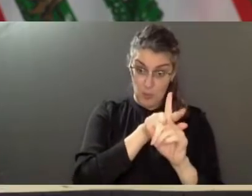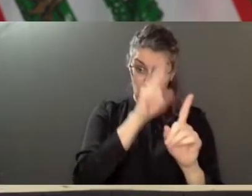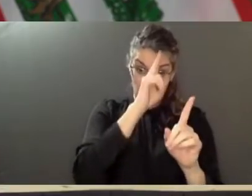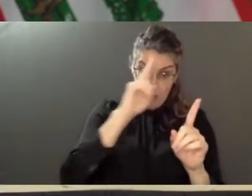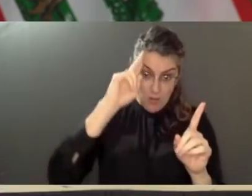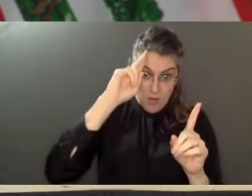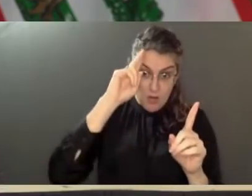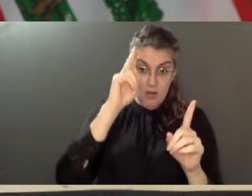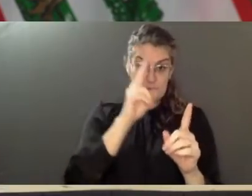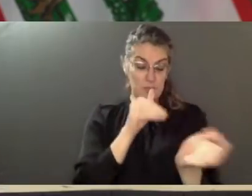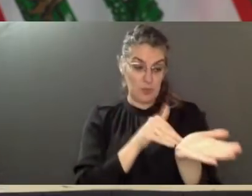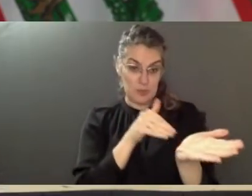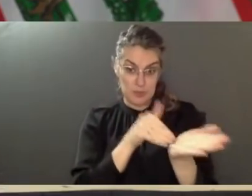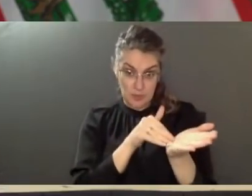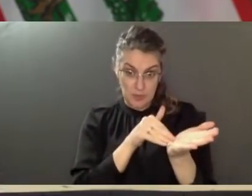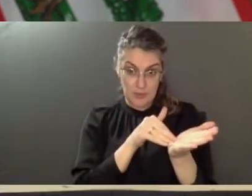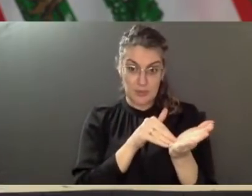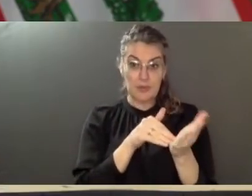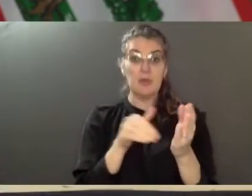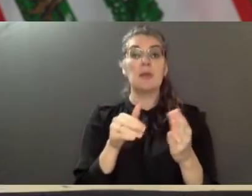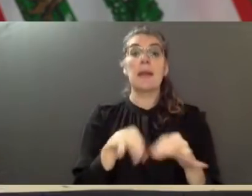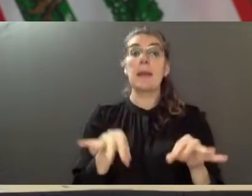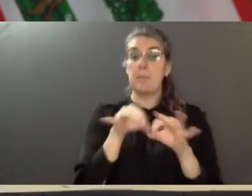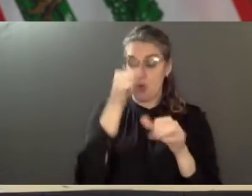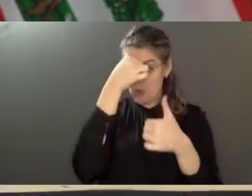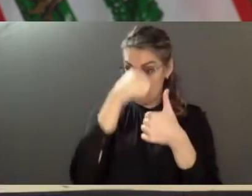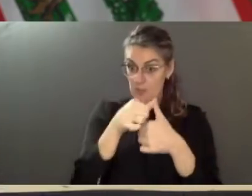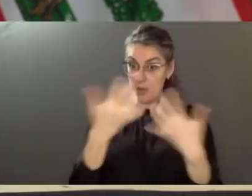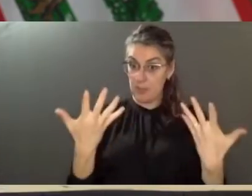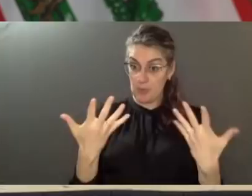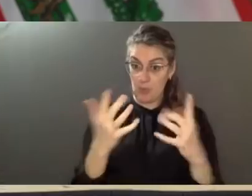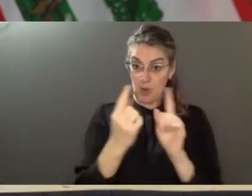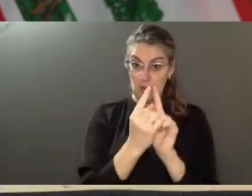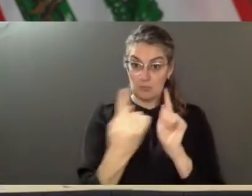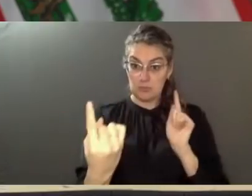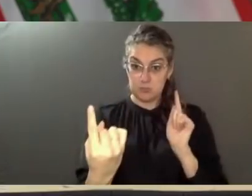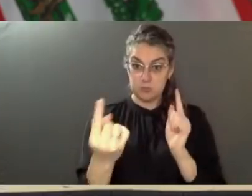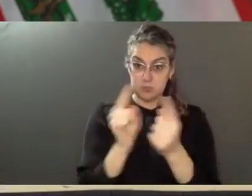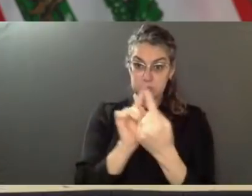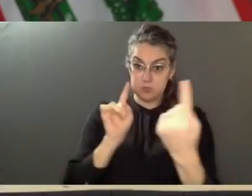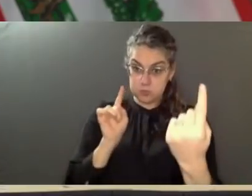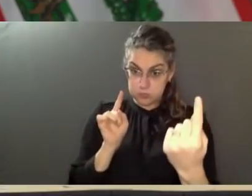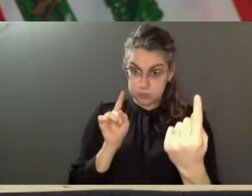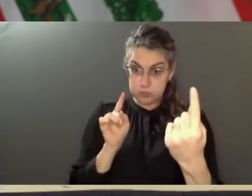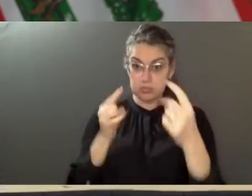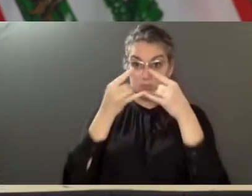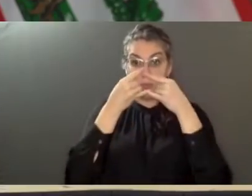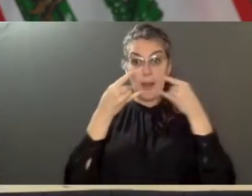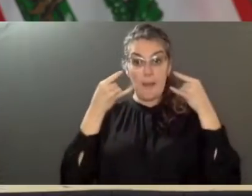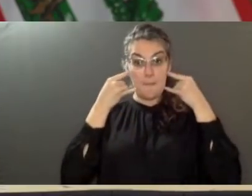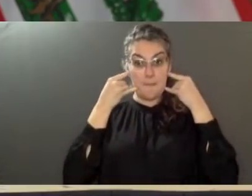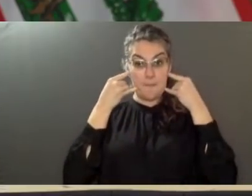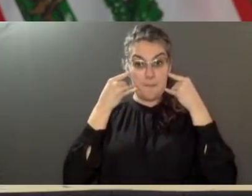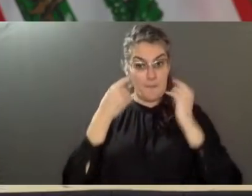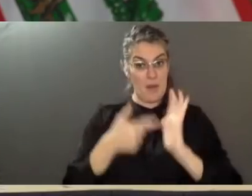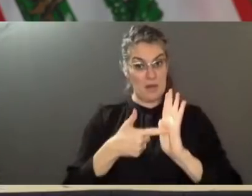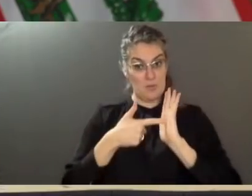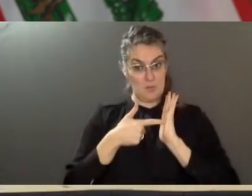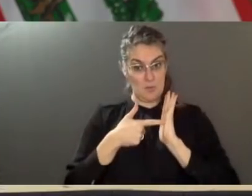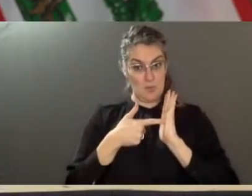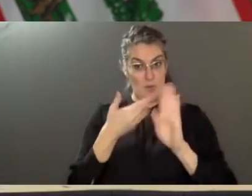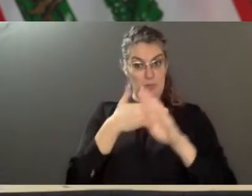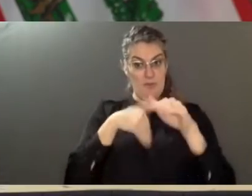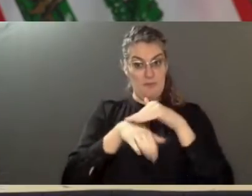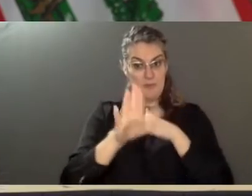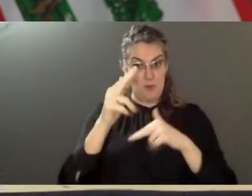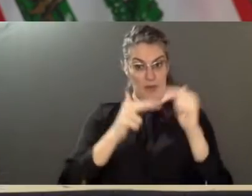physical distance 2 meters when possible, and follow the specific directions in the units and sites you are visiting. While there are